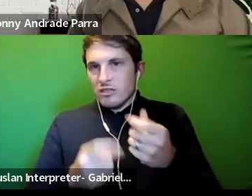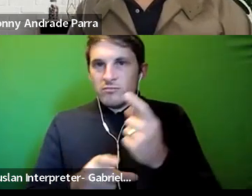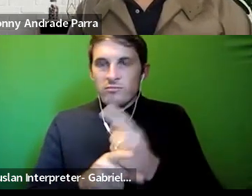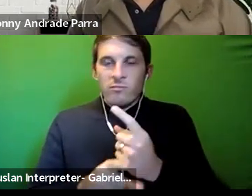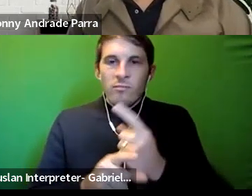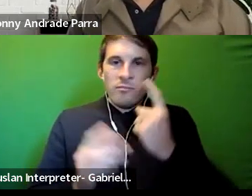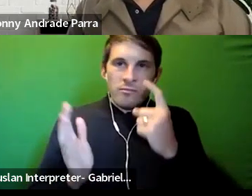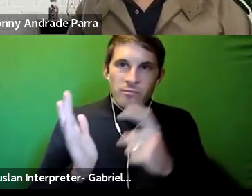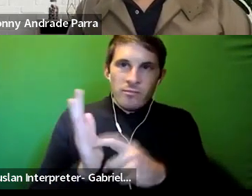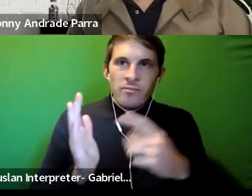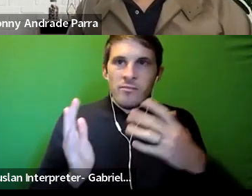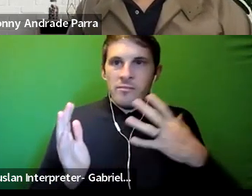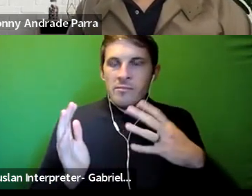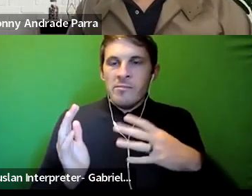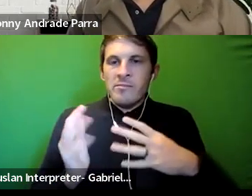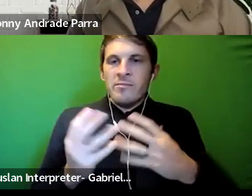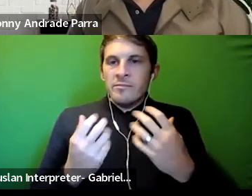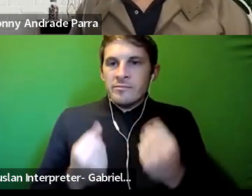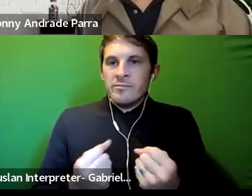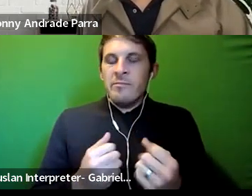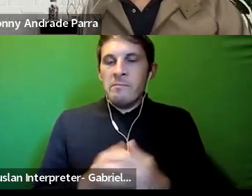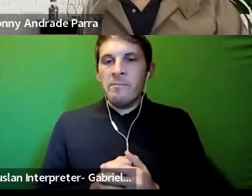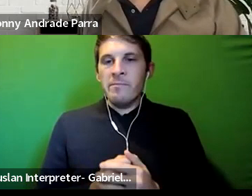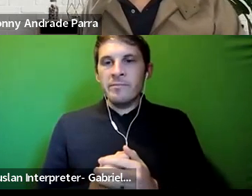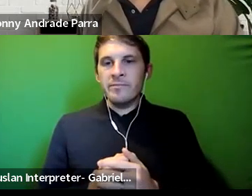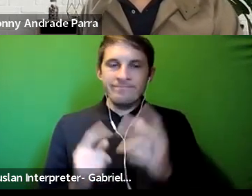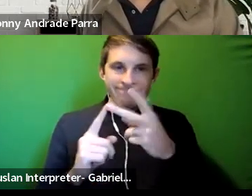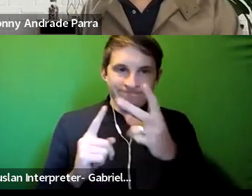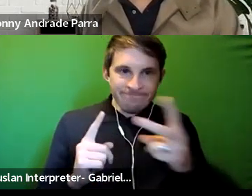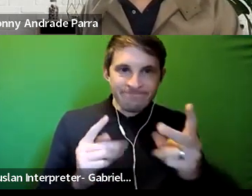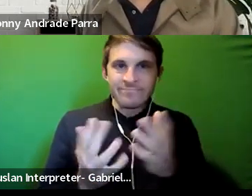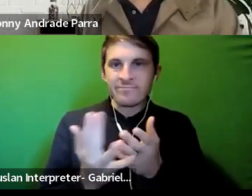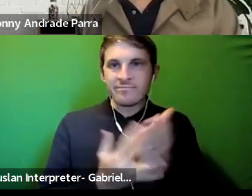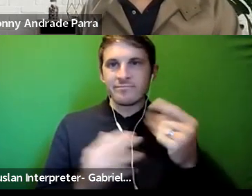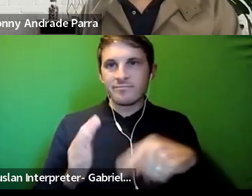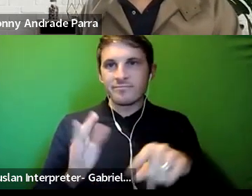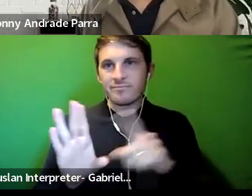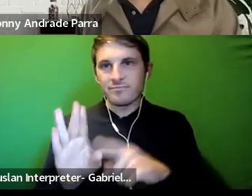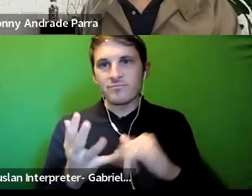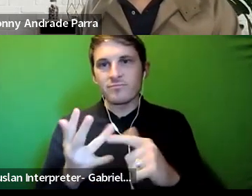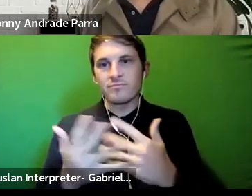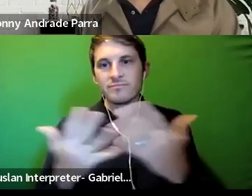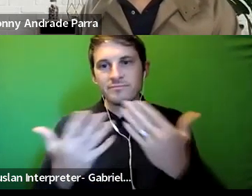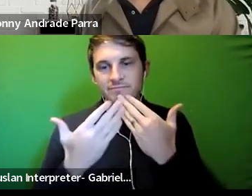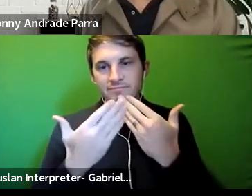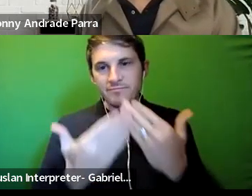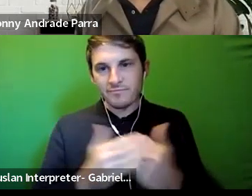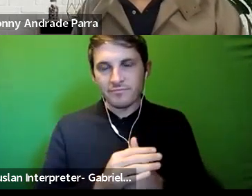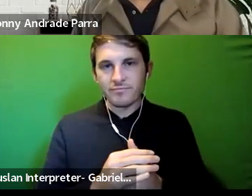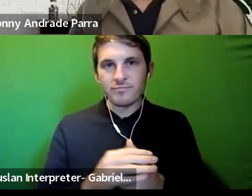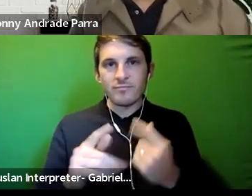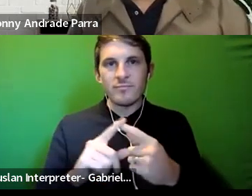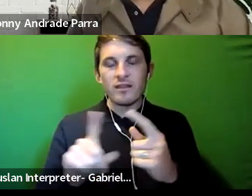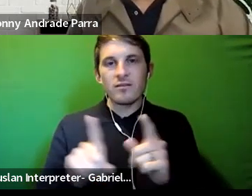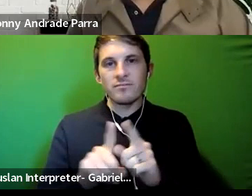needs acknowledged as many times as we can across the year. So huge thank you. And then of